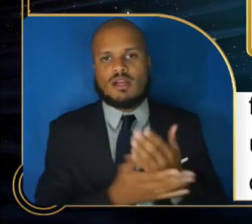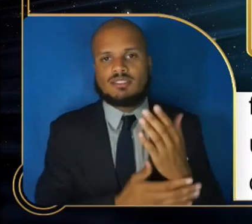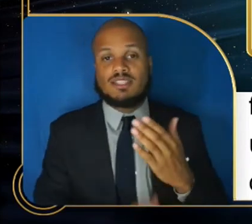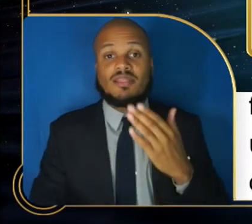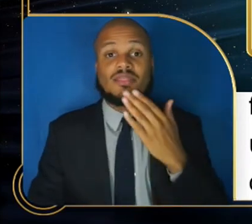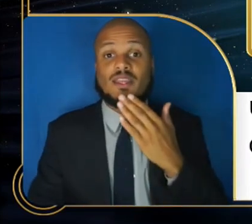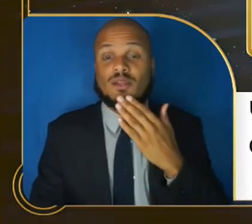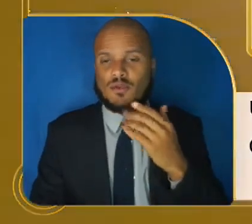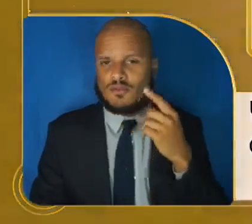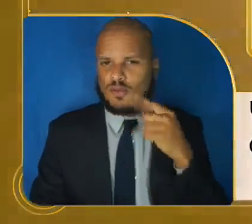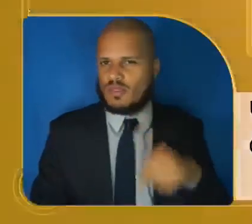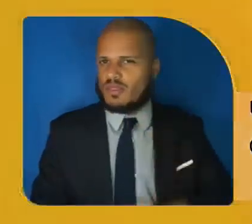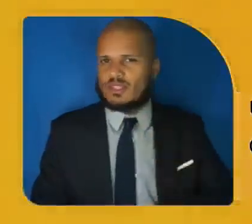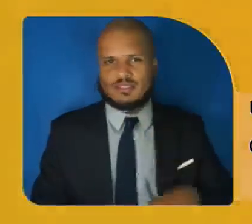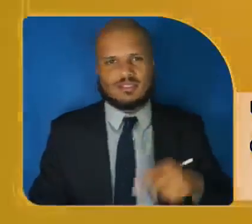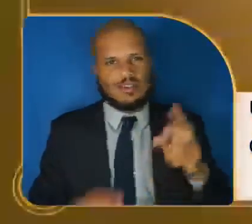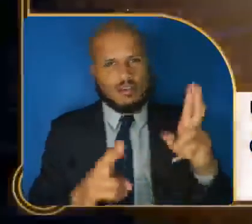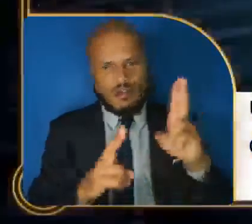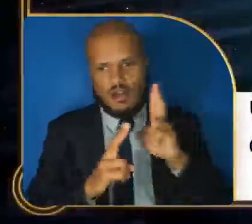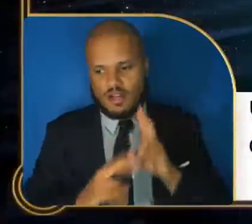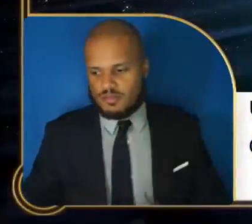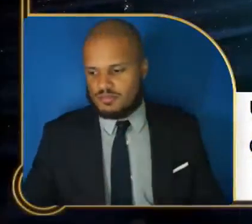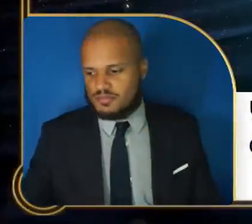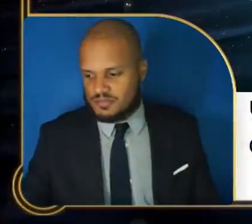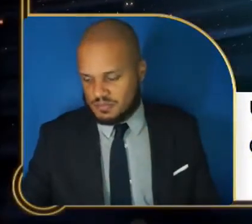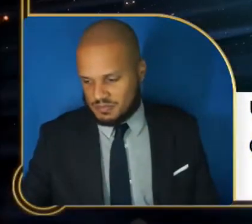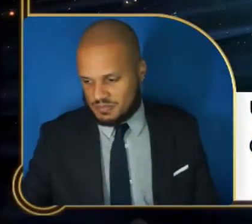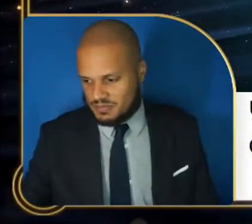for this tremendous honor.